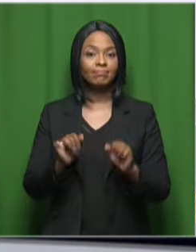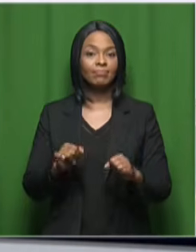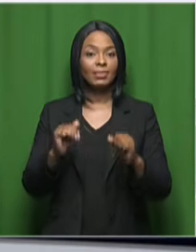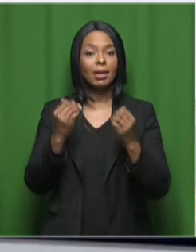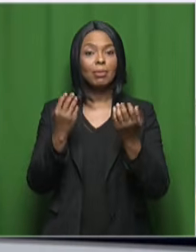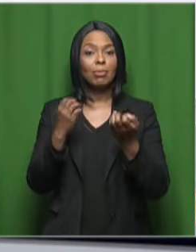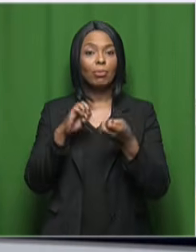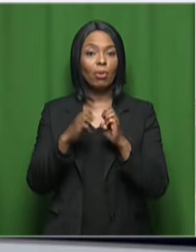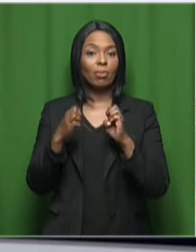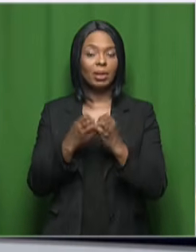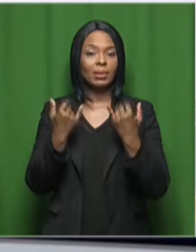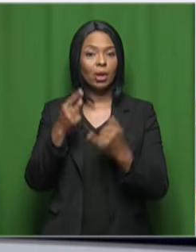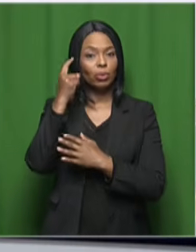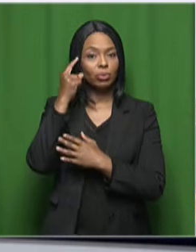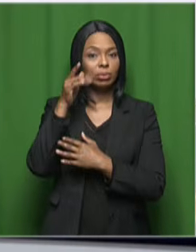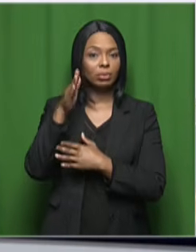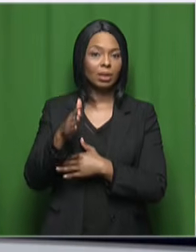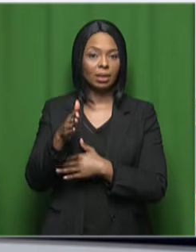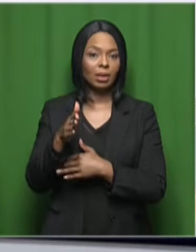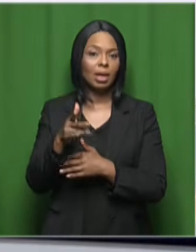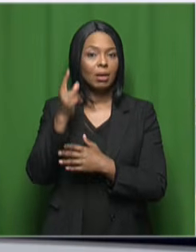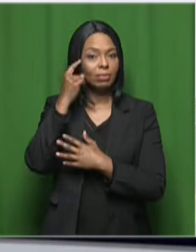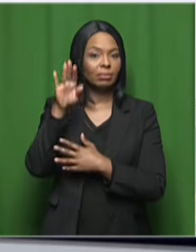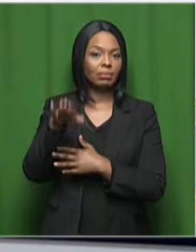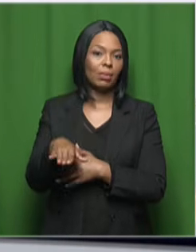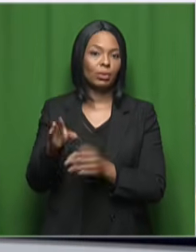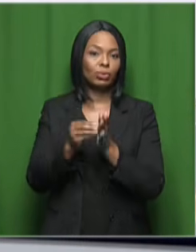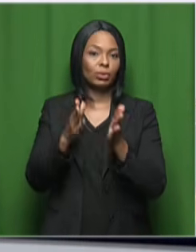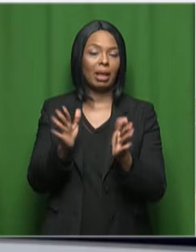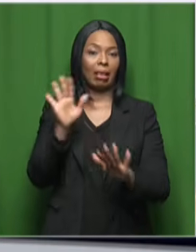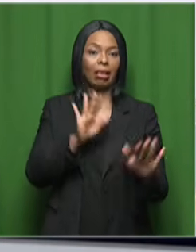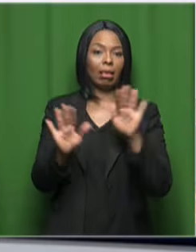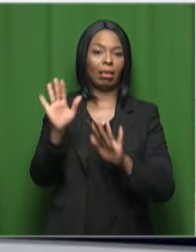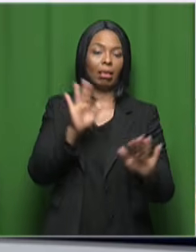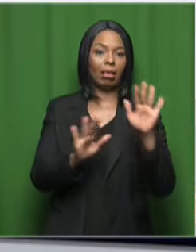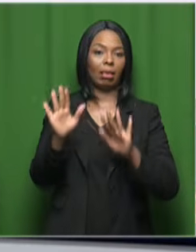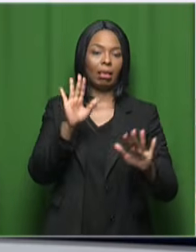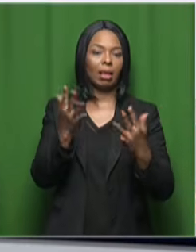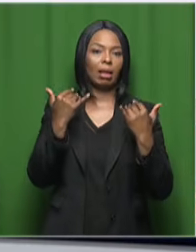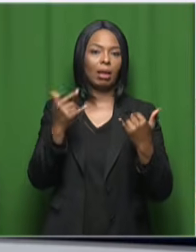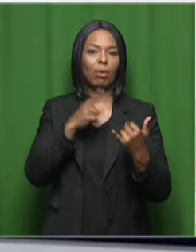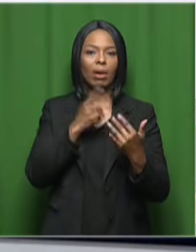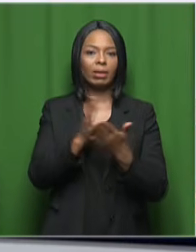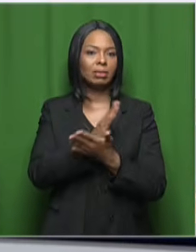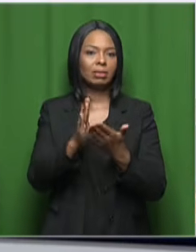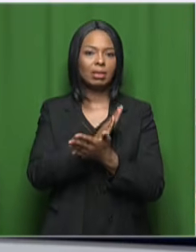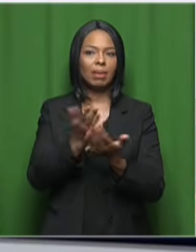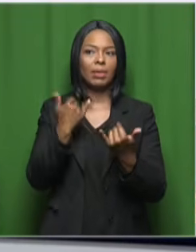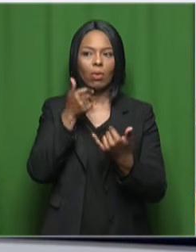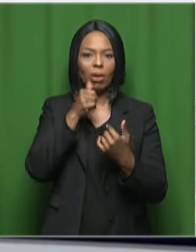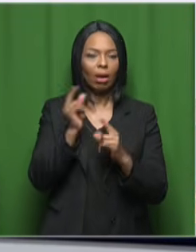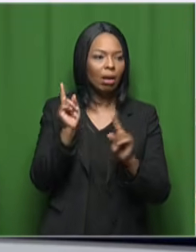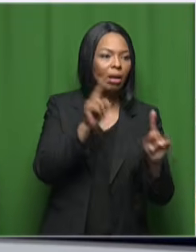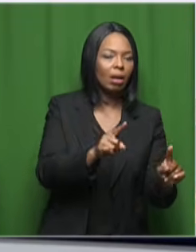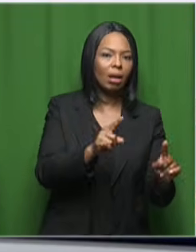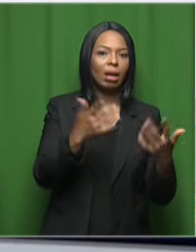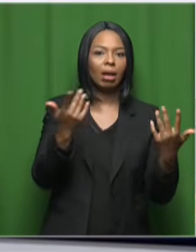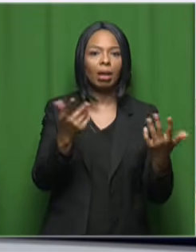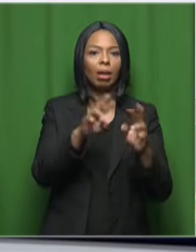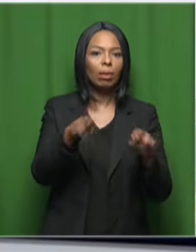Now, the housing crisis has left many students with unfavourable possibilities such as homelessness, settling for